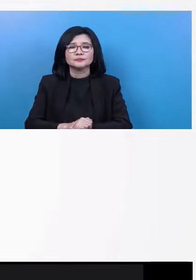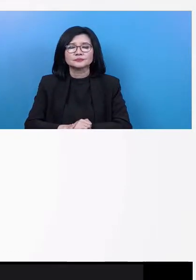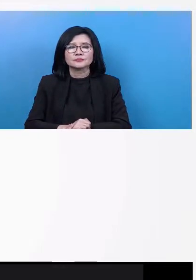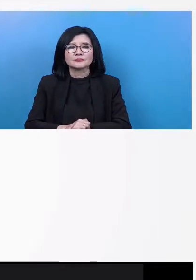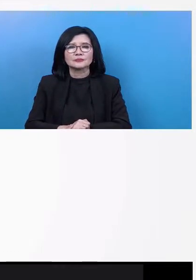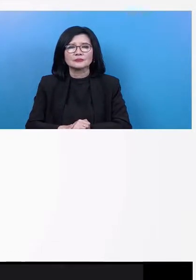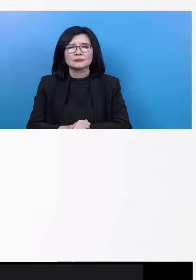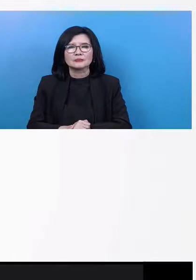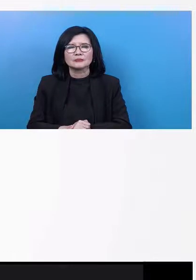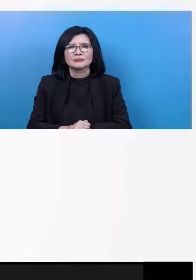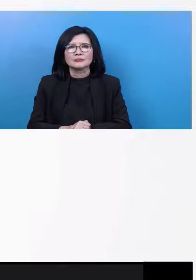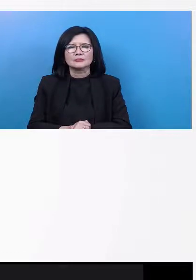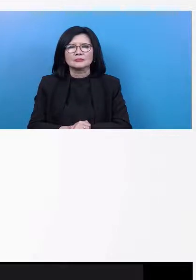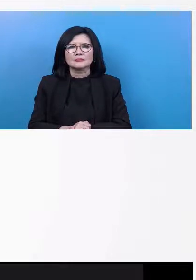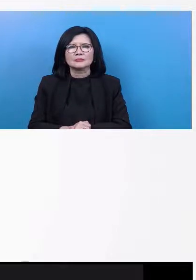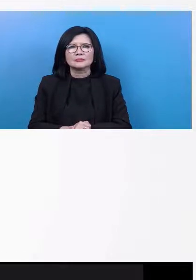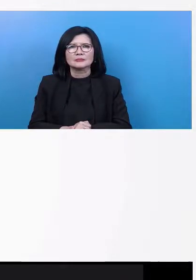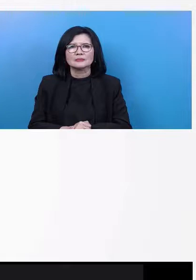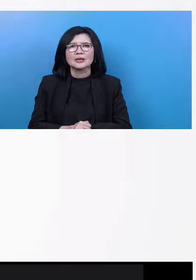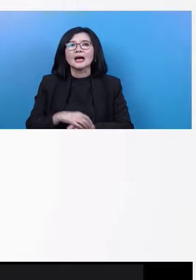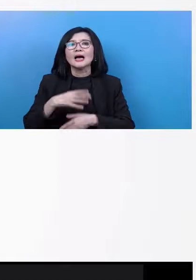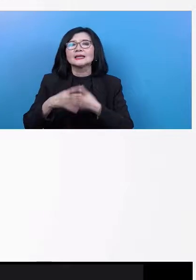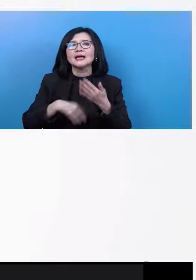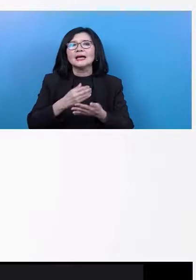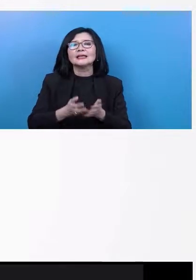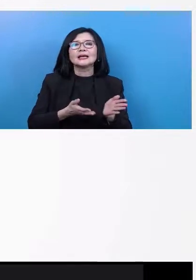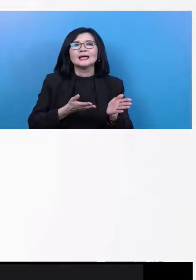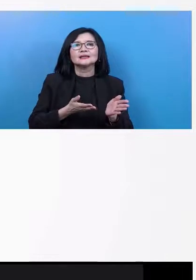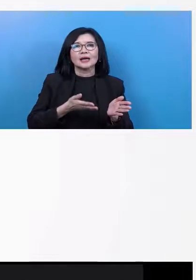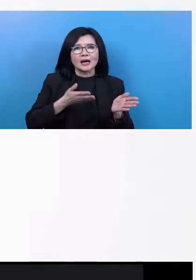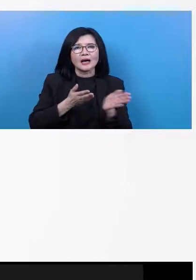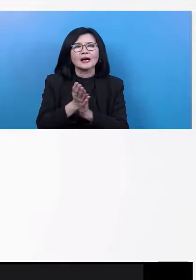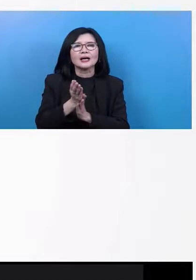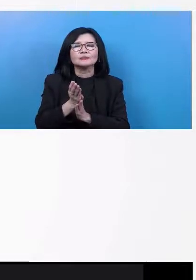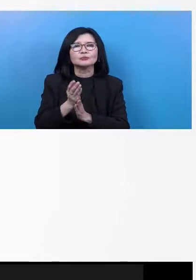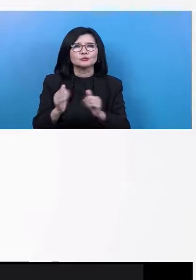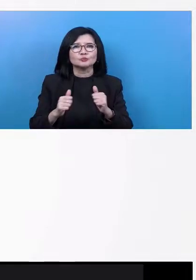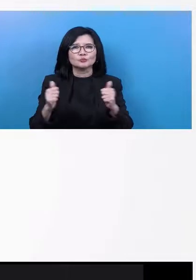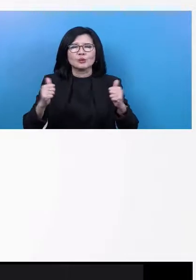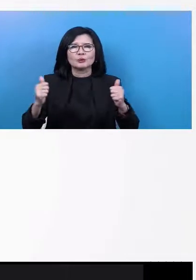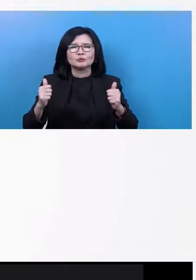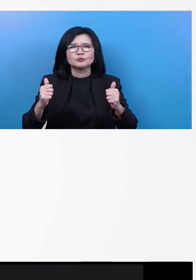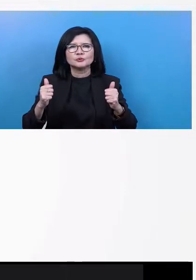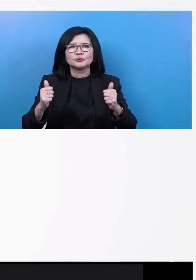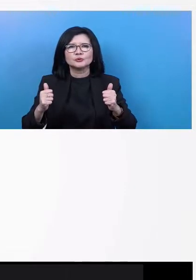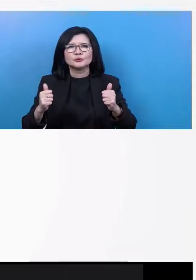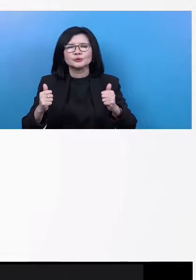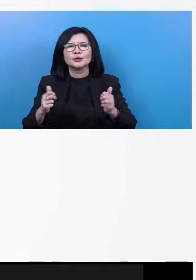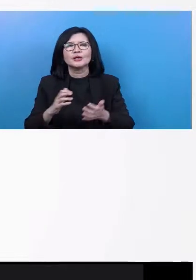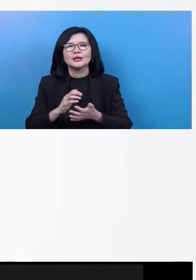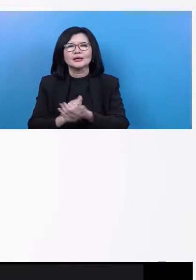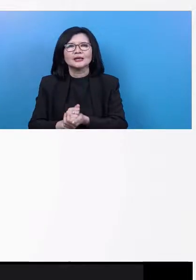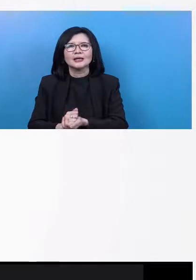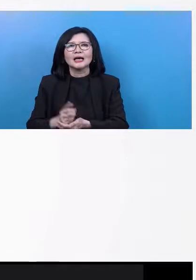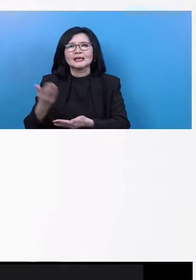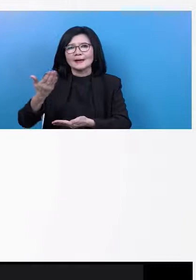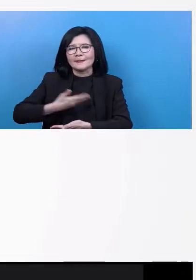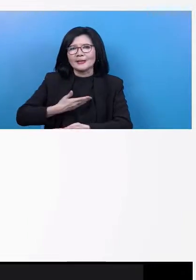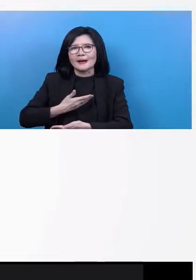then improve the quality and try to grab the foreign market, whereby we are